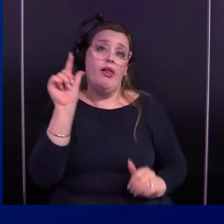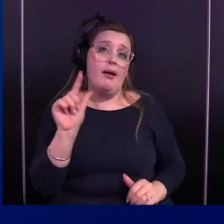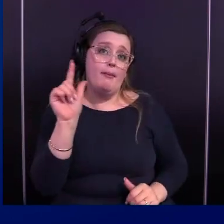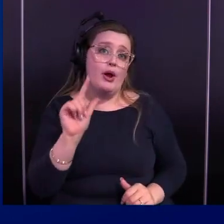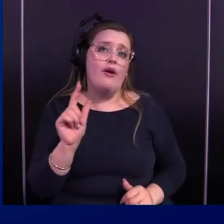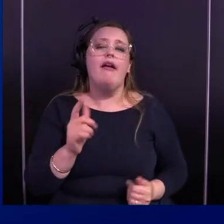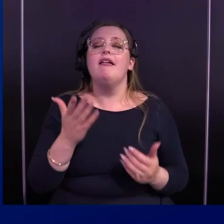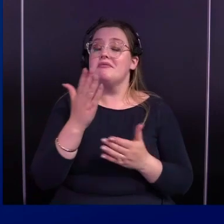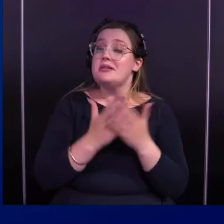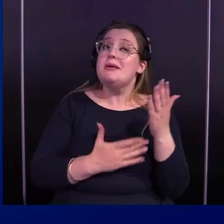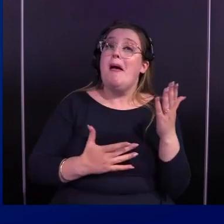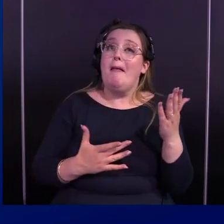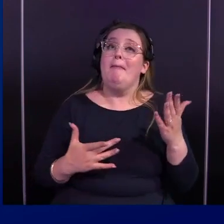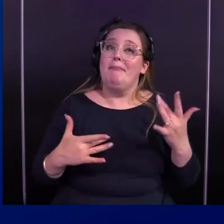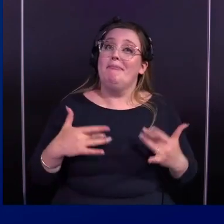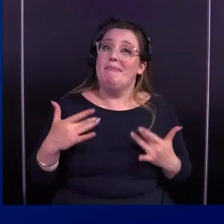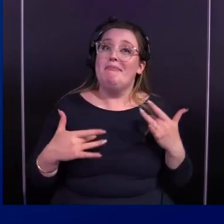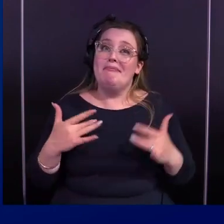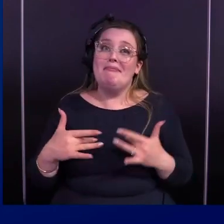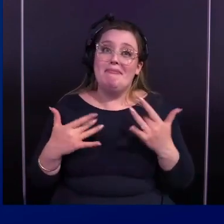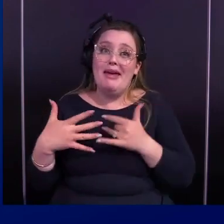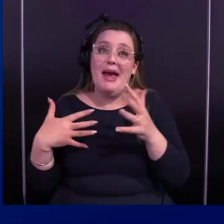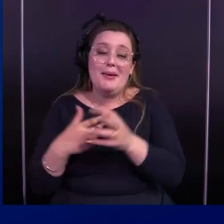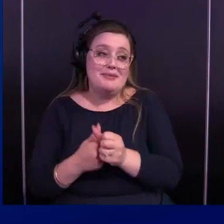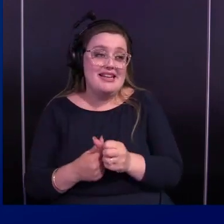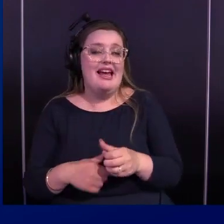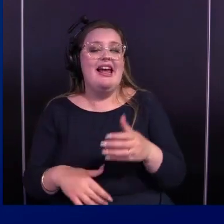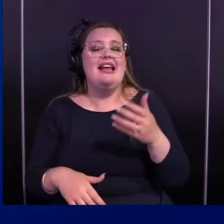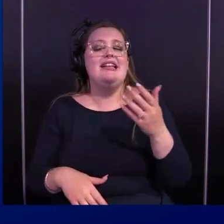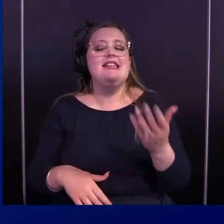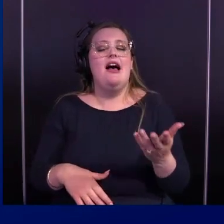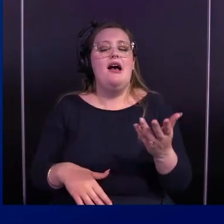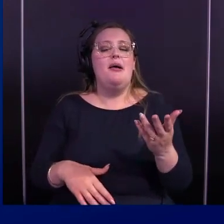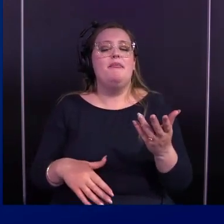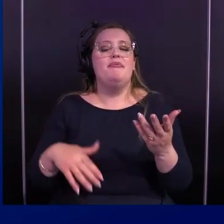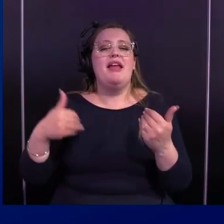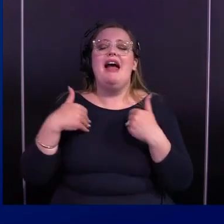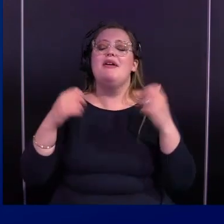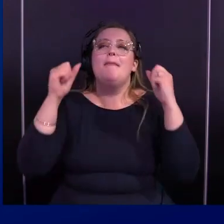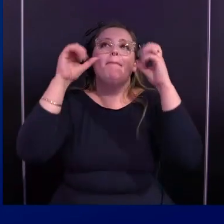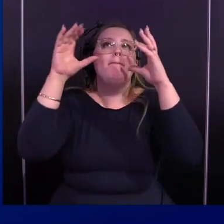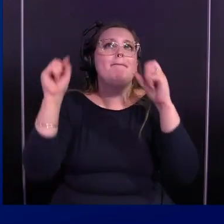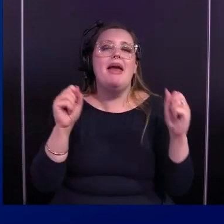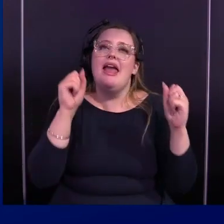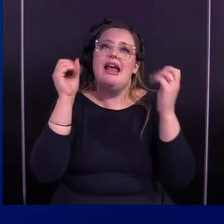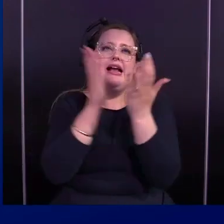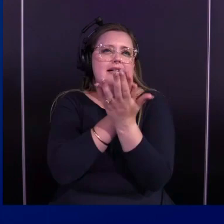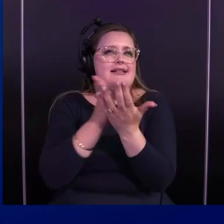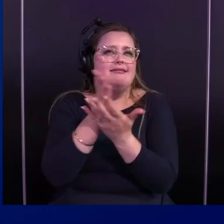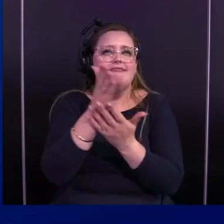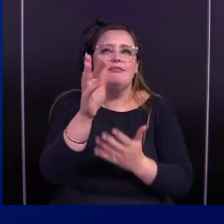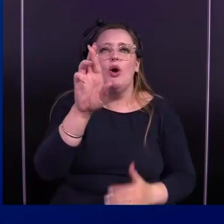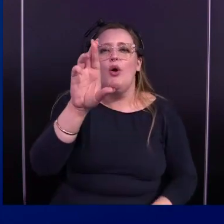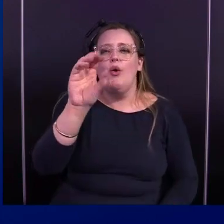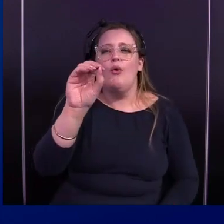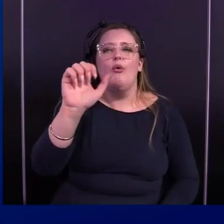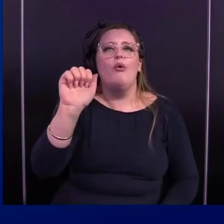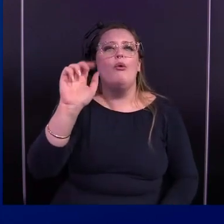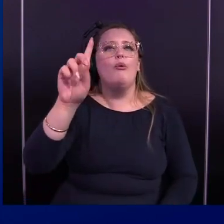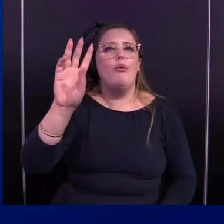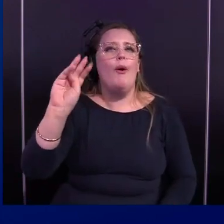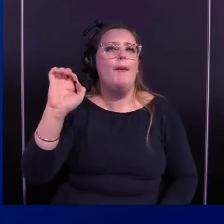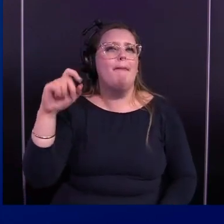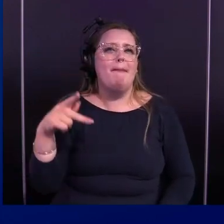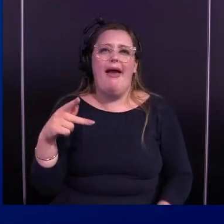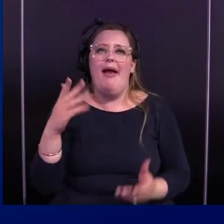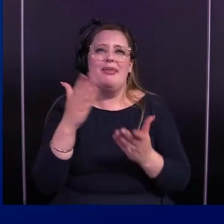excited about. Definitely, we have an amazing roadmap. So many things that we're doing with it.